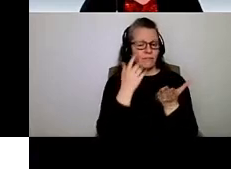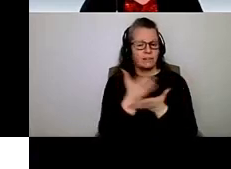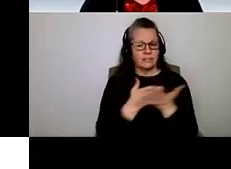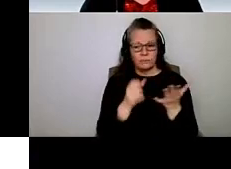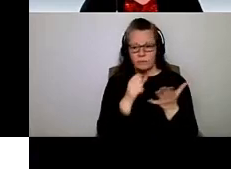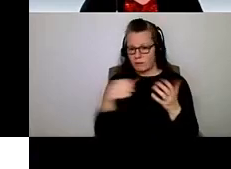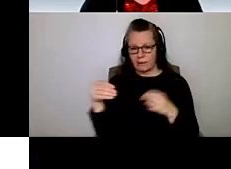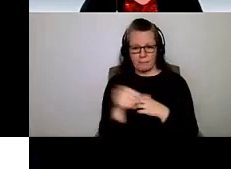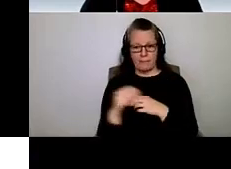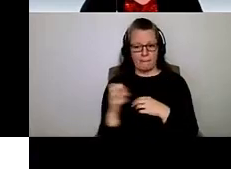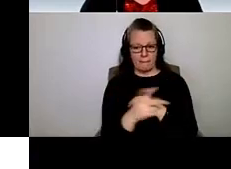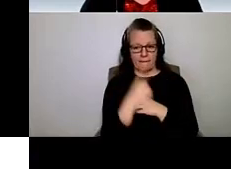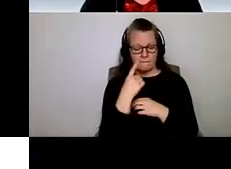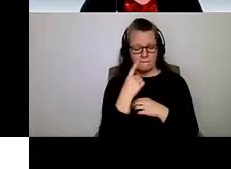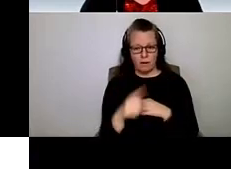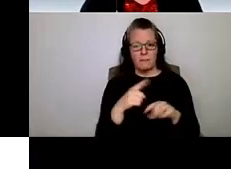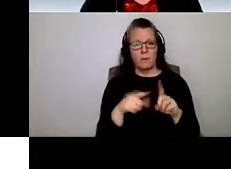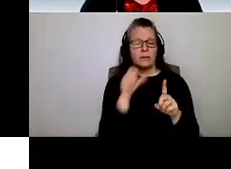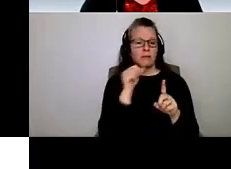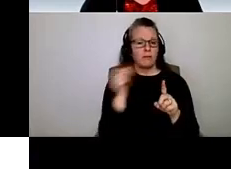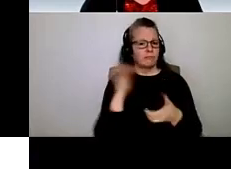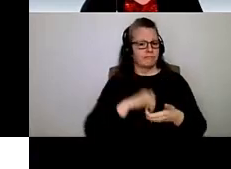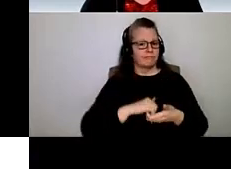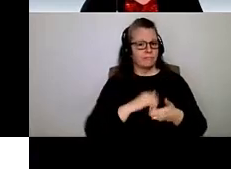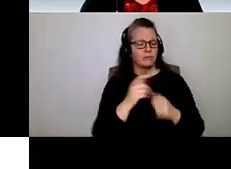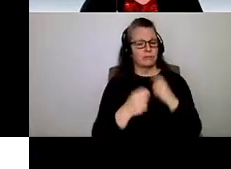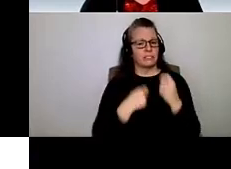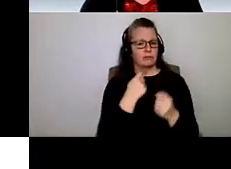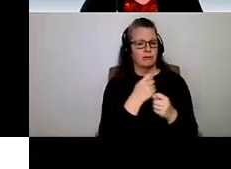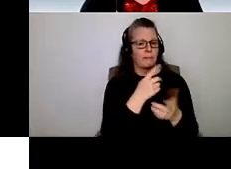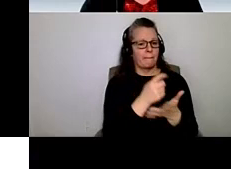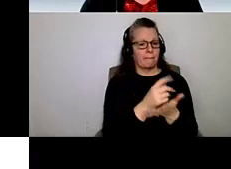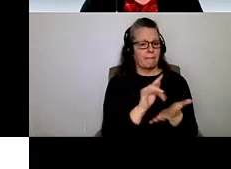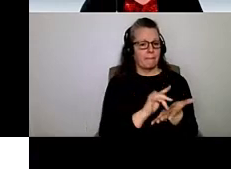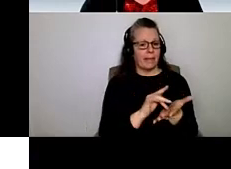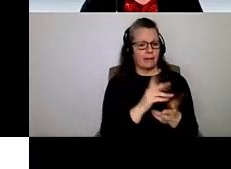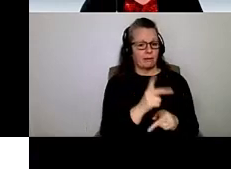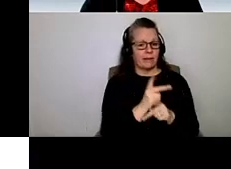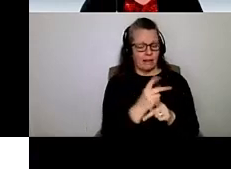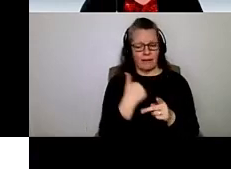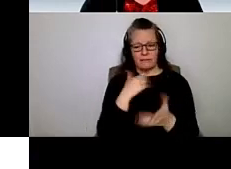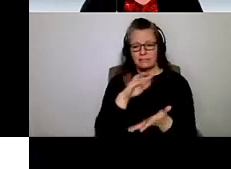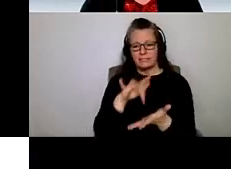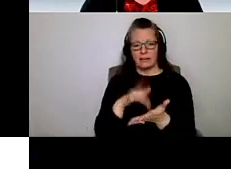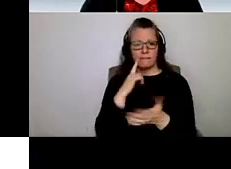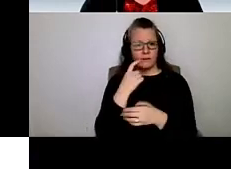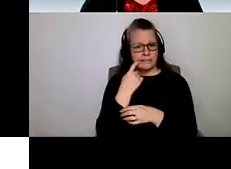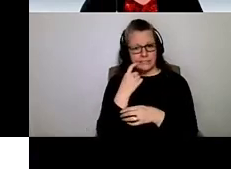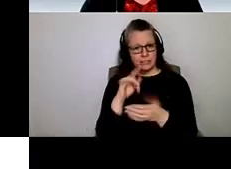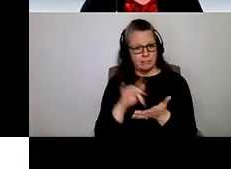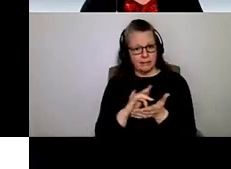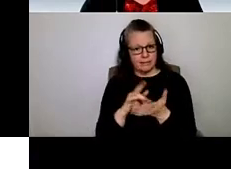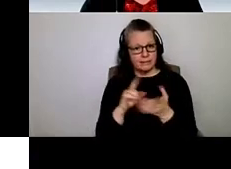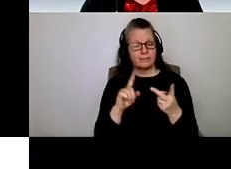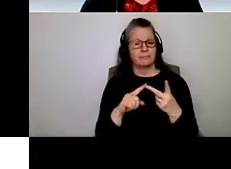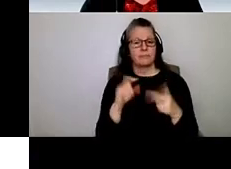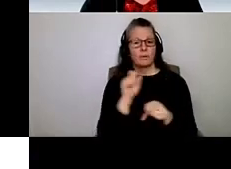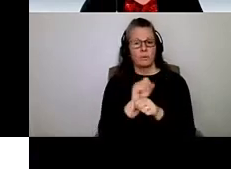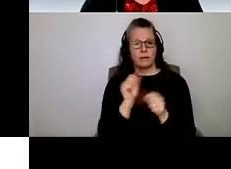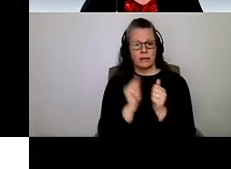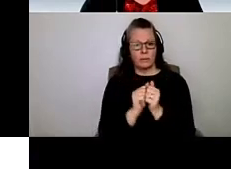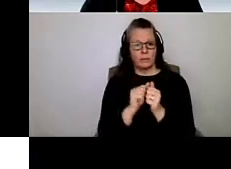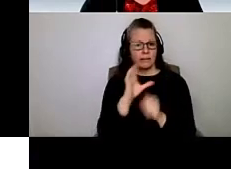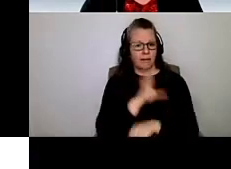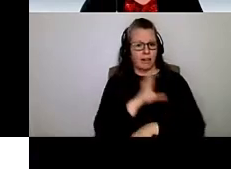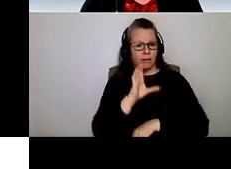know complement traditional medical care. We have a Center for Addiction Medicine. We are working with Colorado